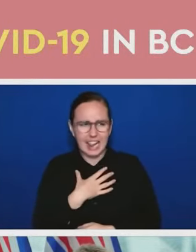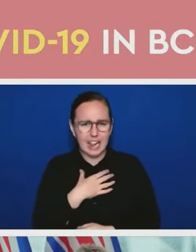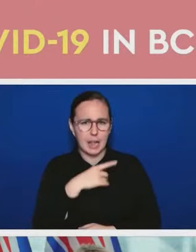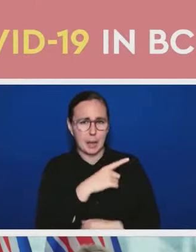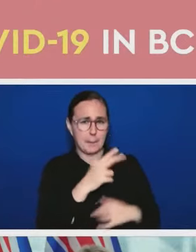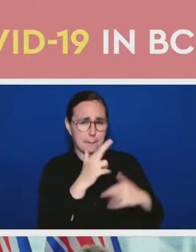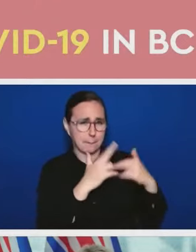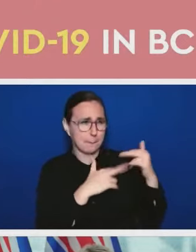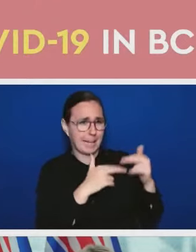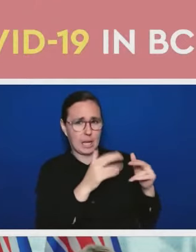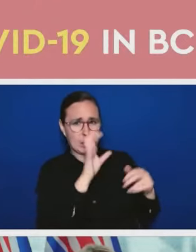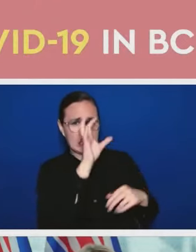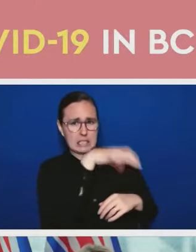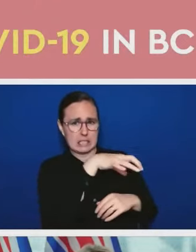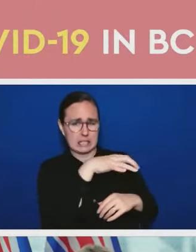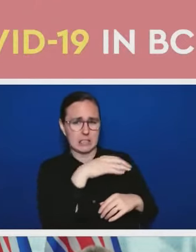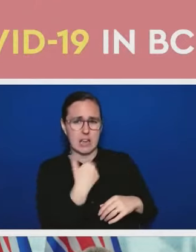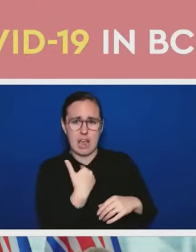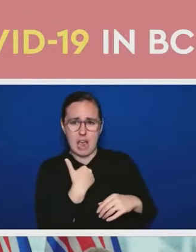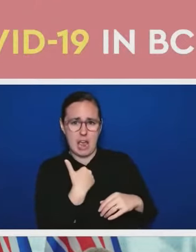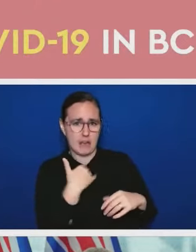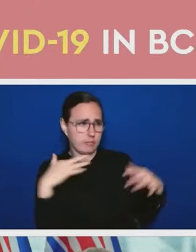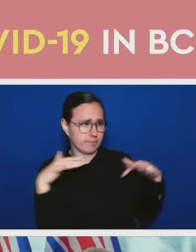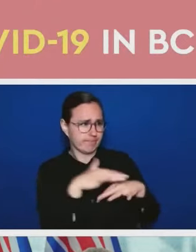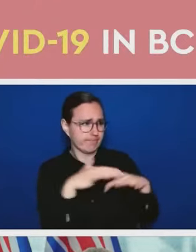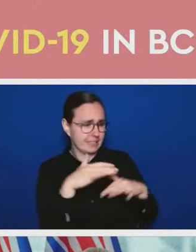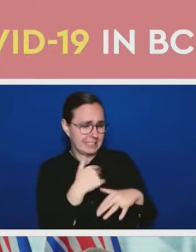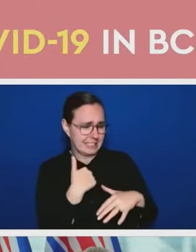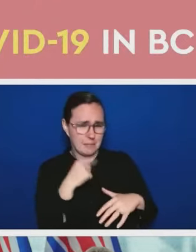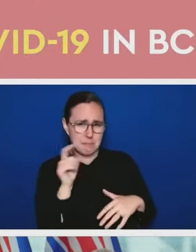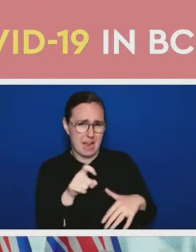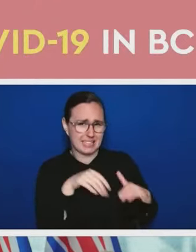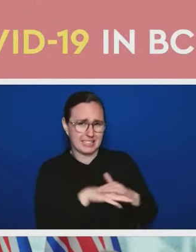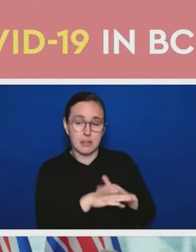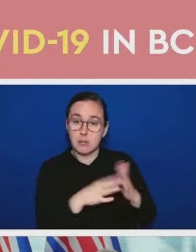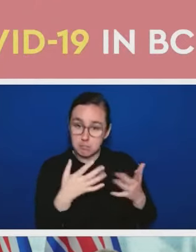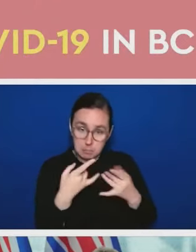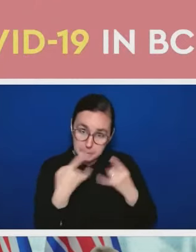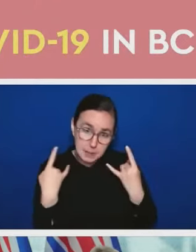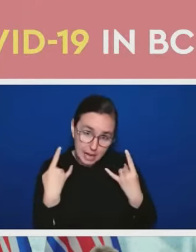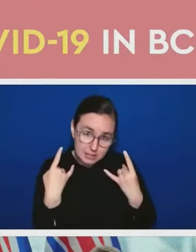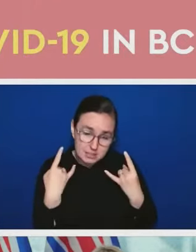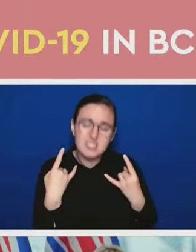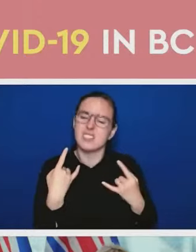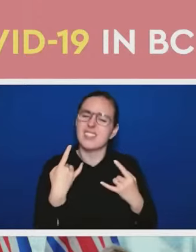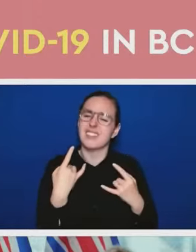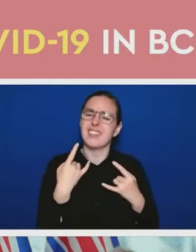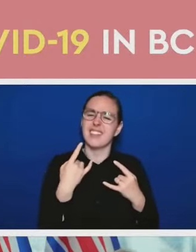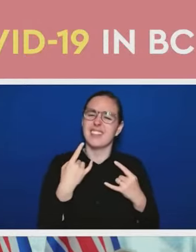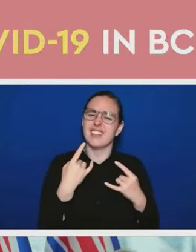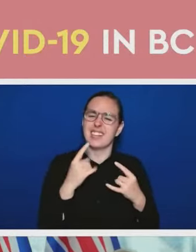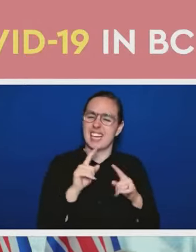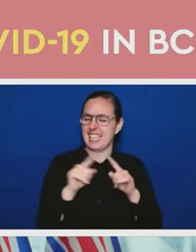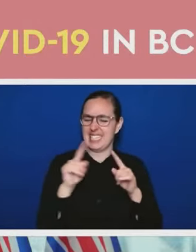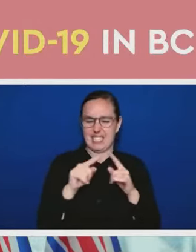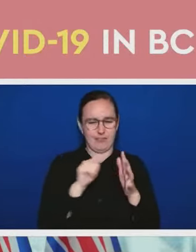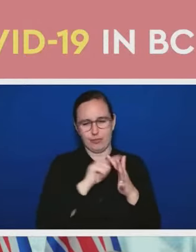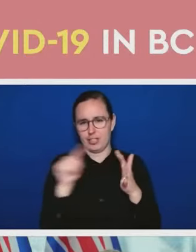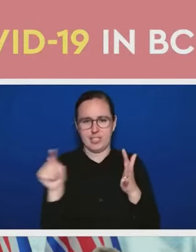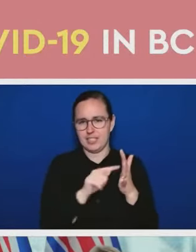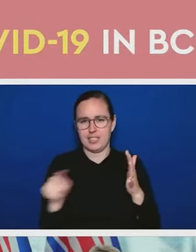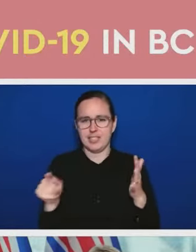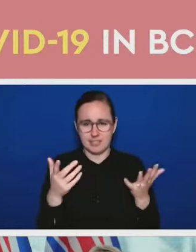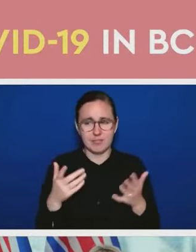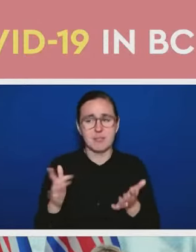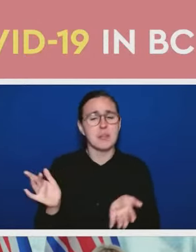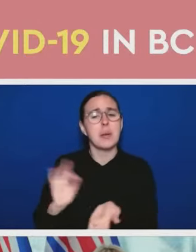masking. If I'm looking at what's happening in my community right now, we have treatment options. We know that we'll never be able